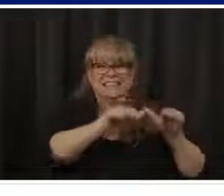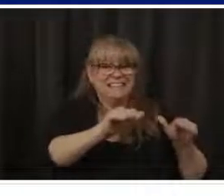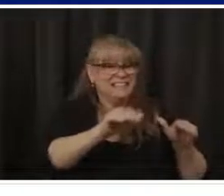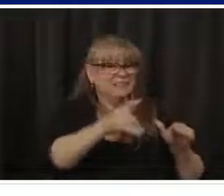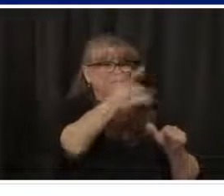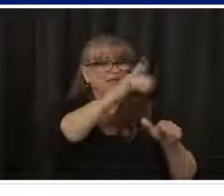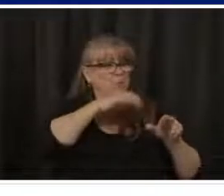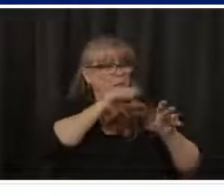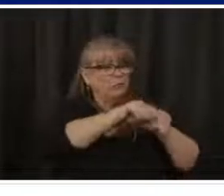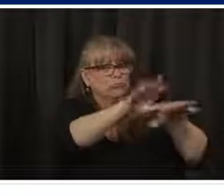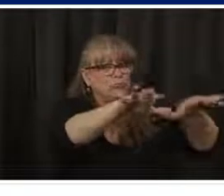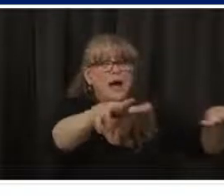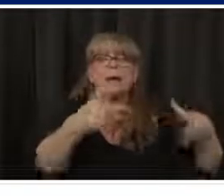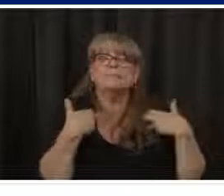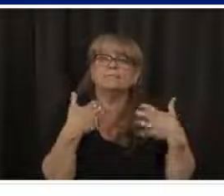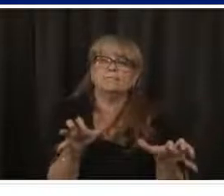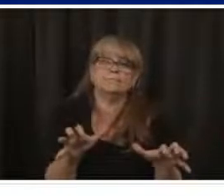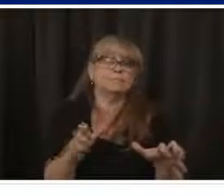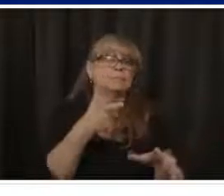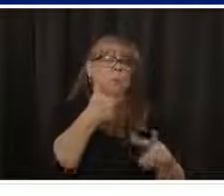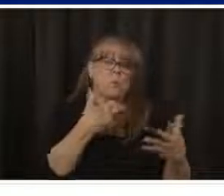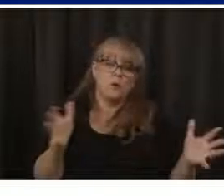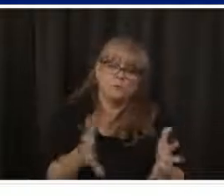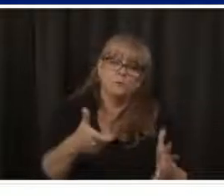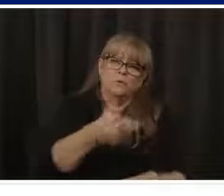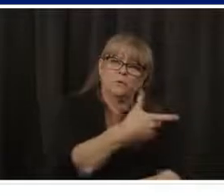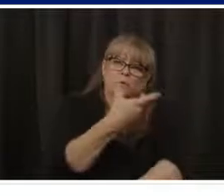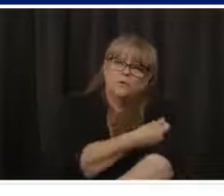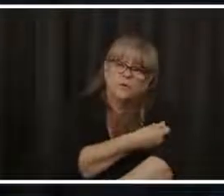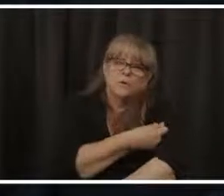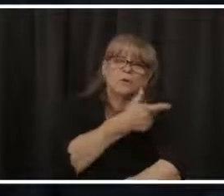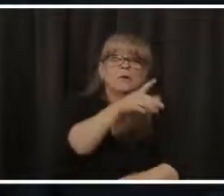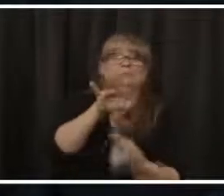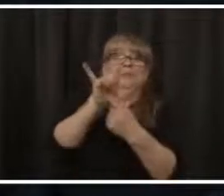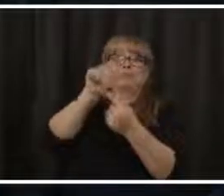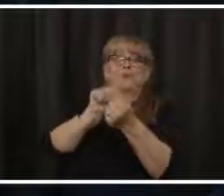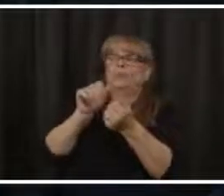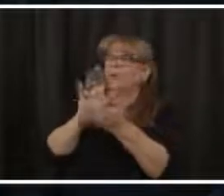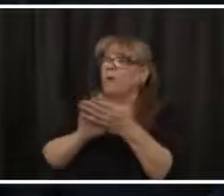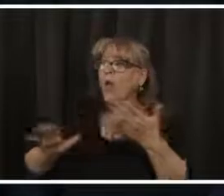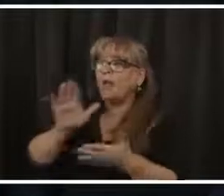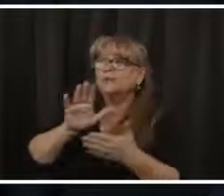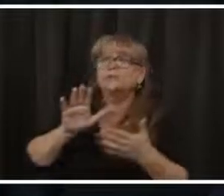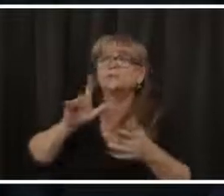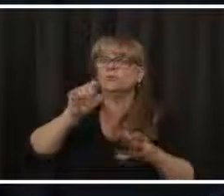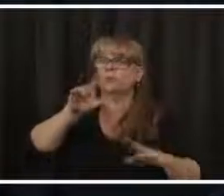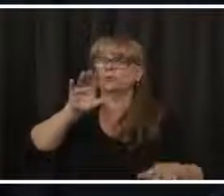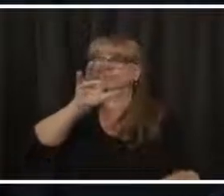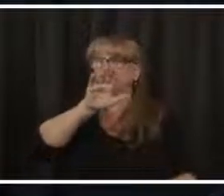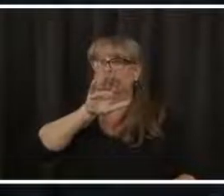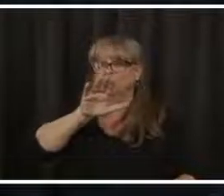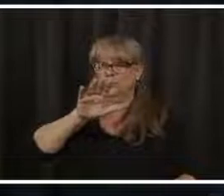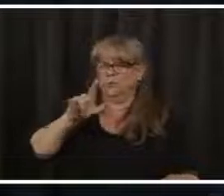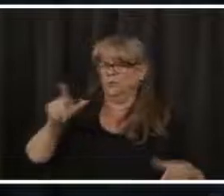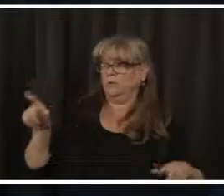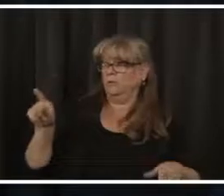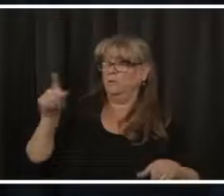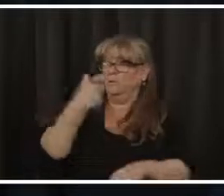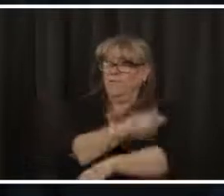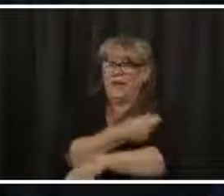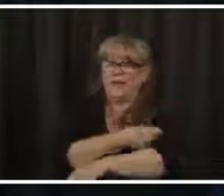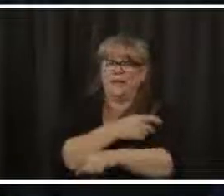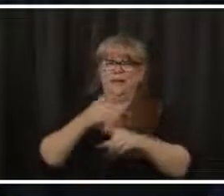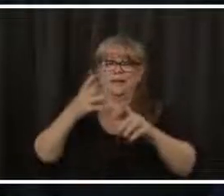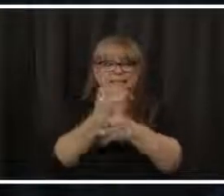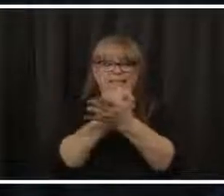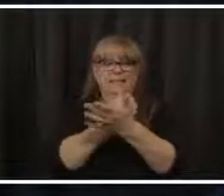vaccinated. More and more colleges across our state and country are making sure that students get vaccinated before returning to school, giving parents and